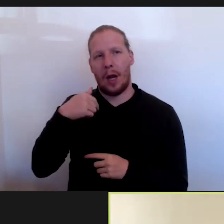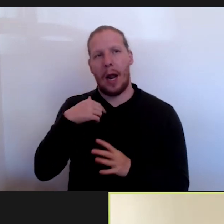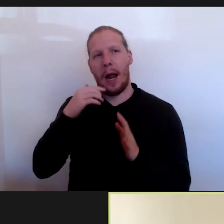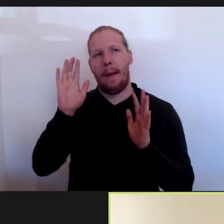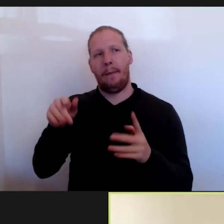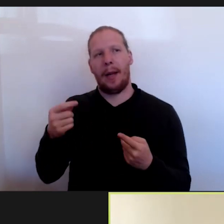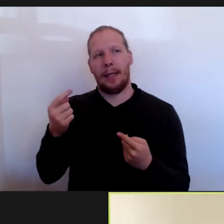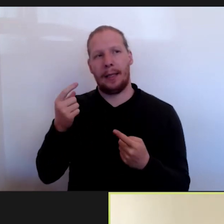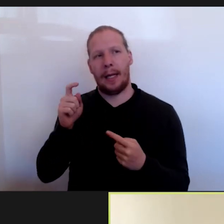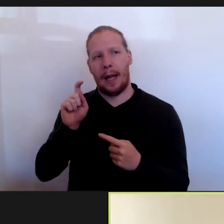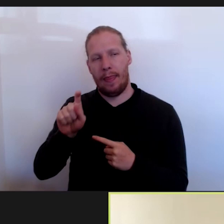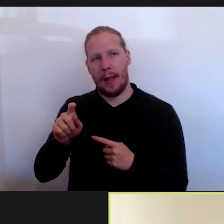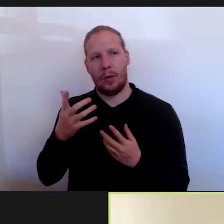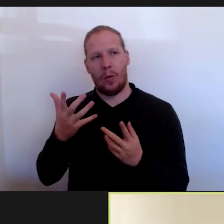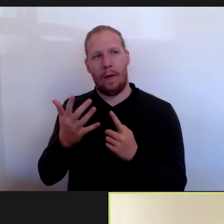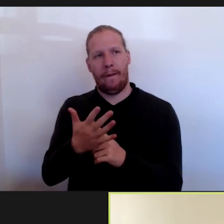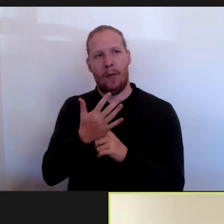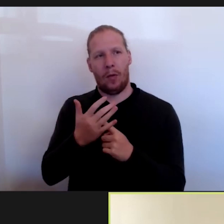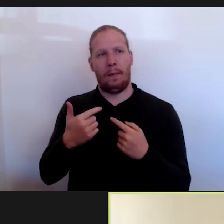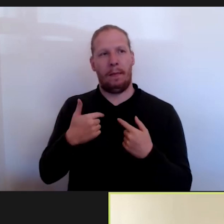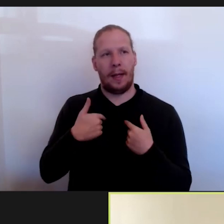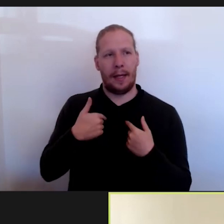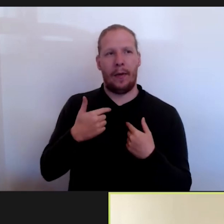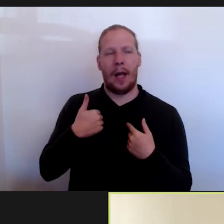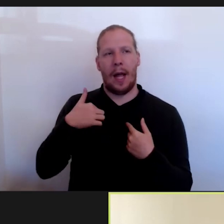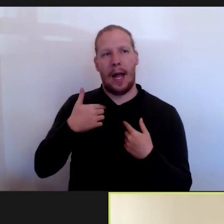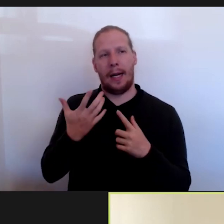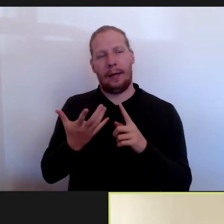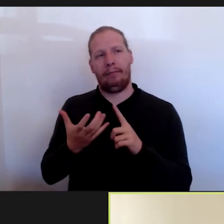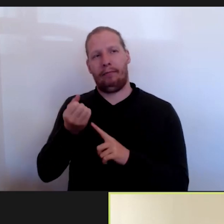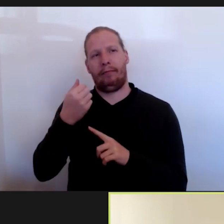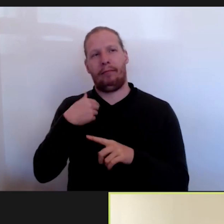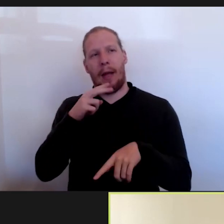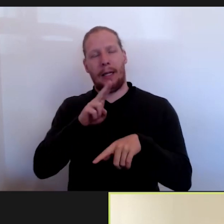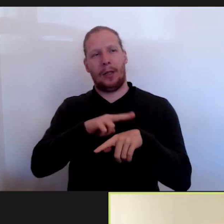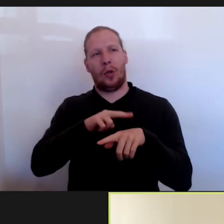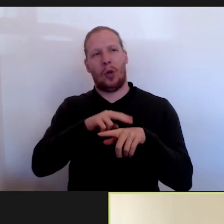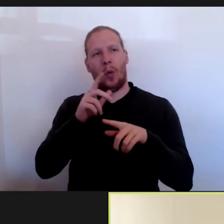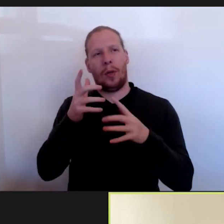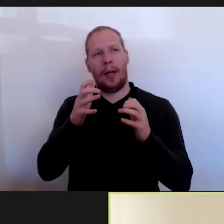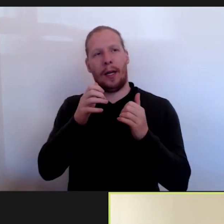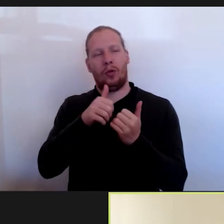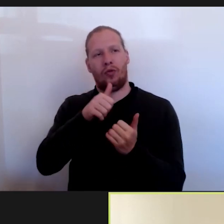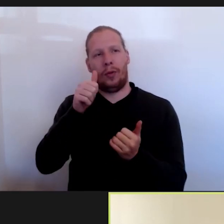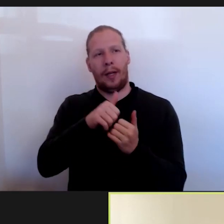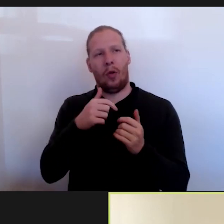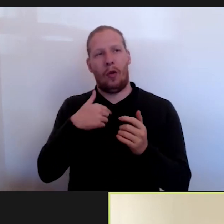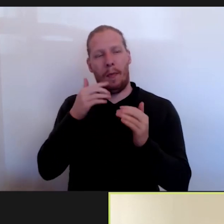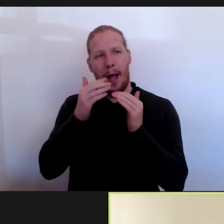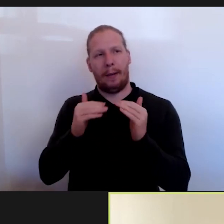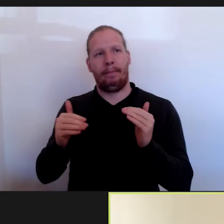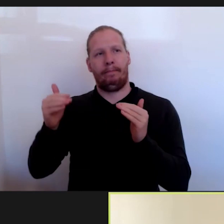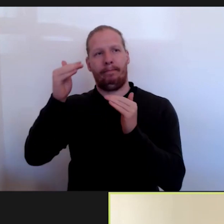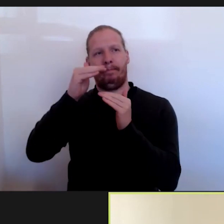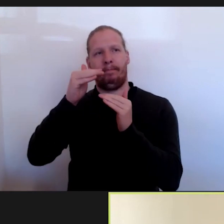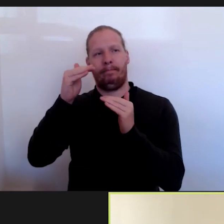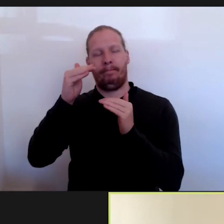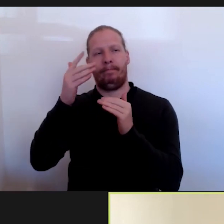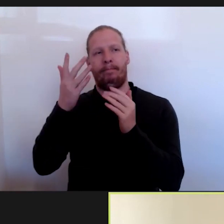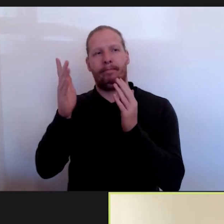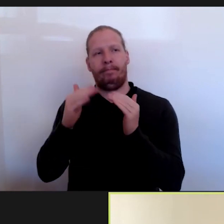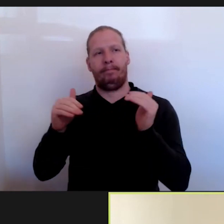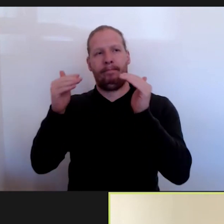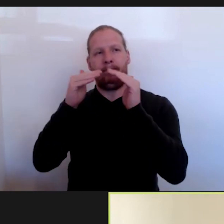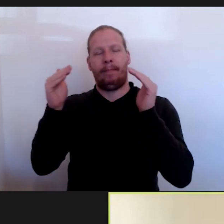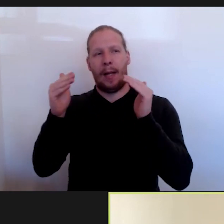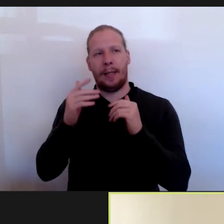such research because I need to get my doctoral, I need to get my master's degree. So I also have to tell you that on top of being whatever